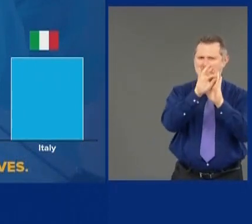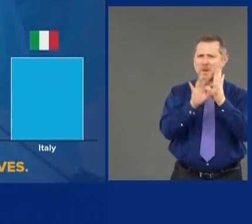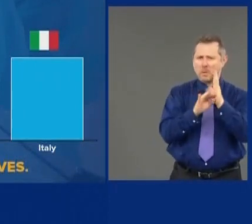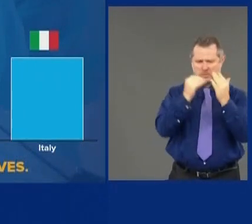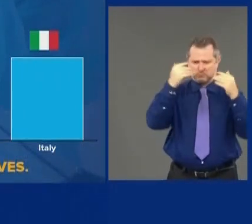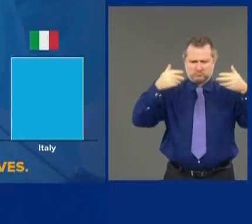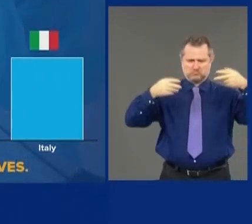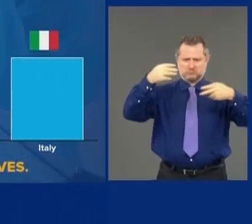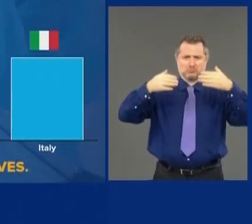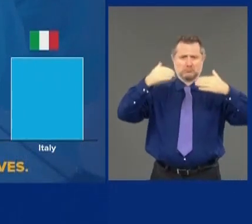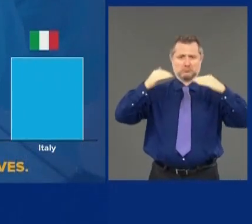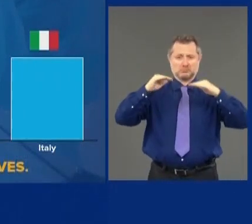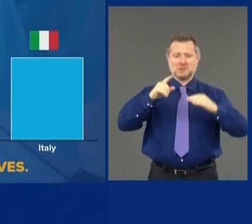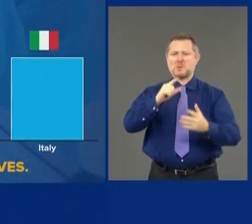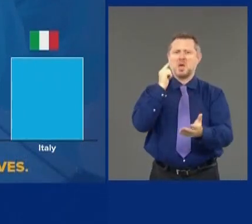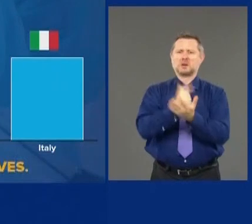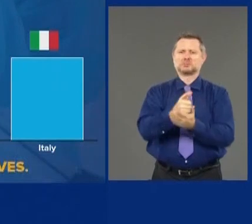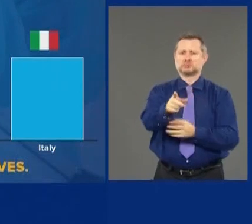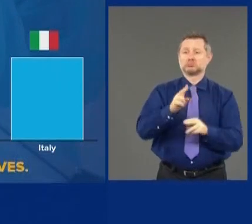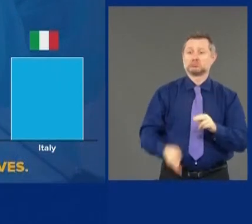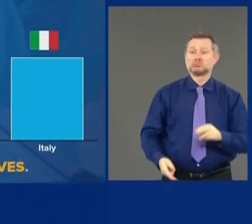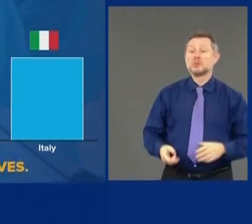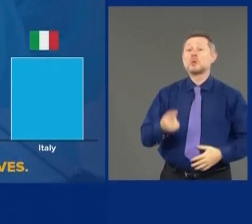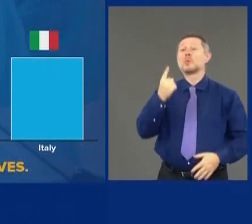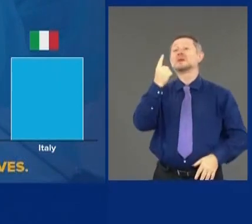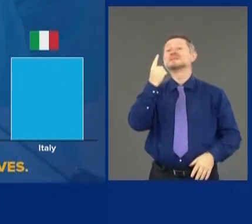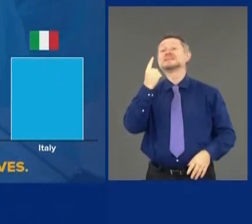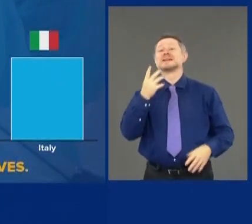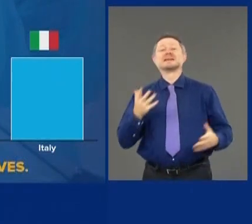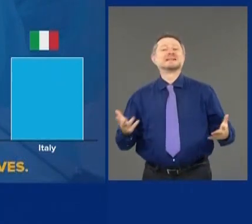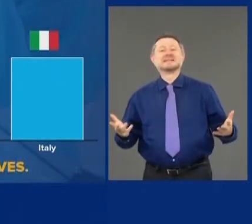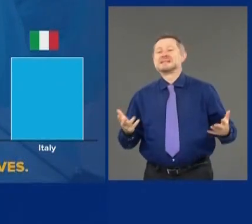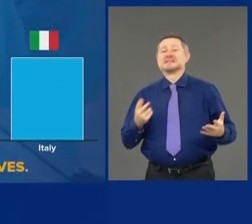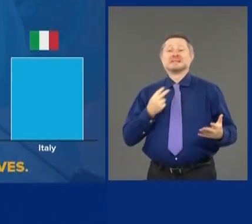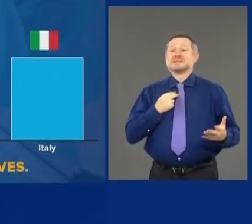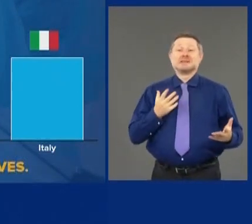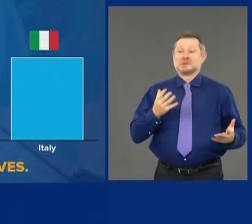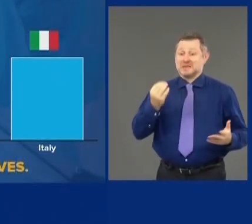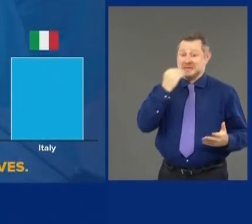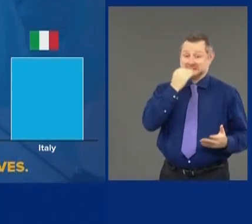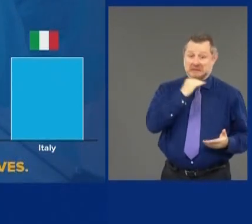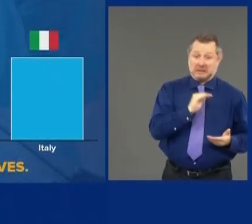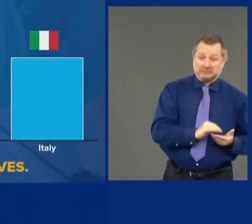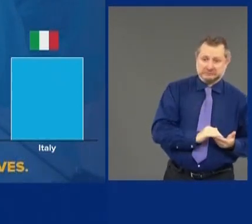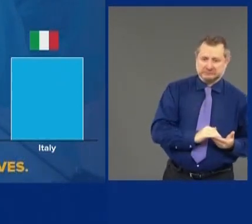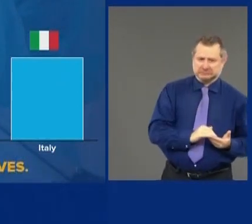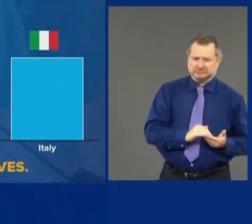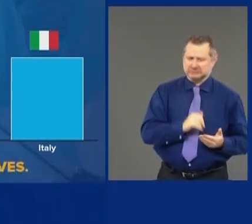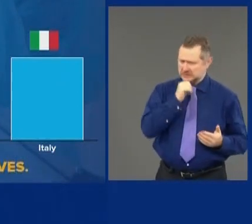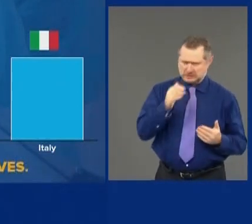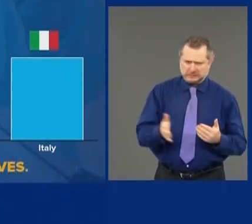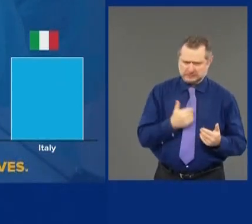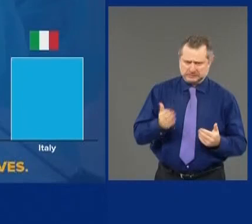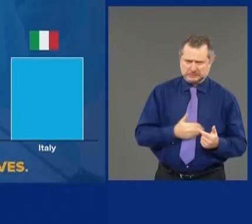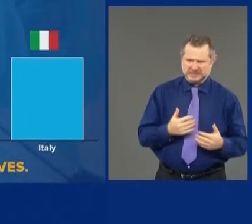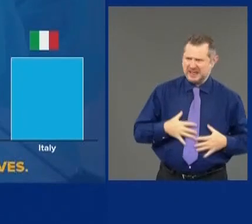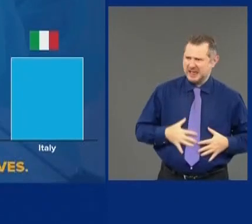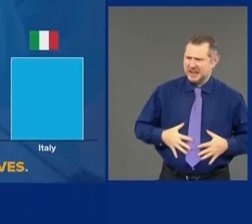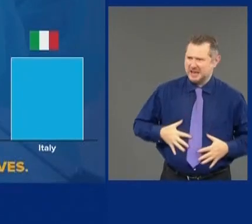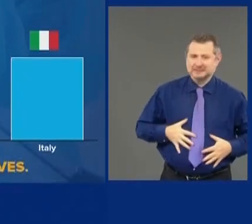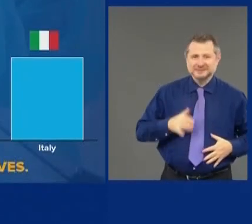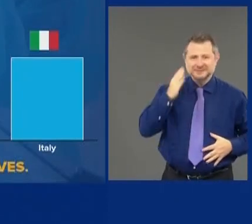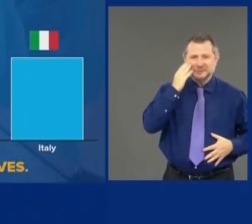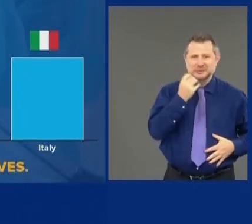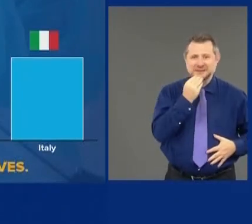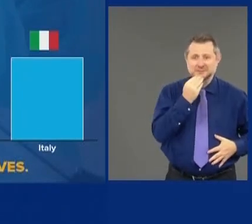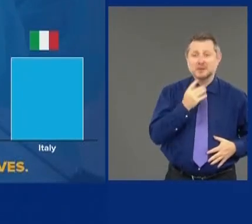weight. Caveat, that eating less is hard. That exercise every day,